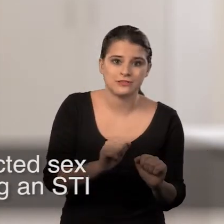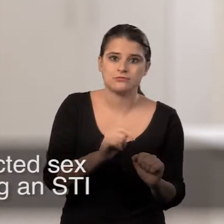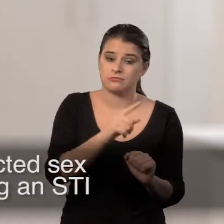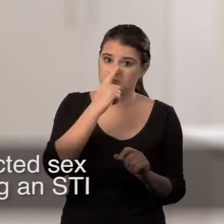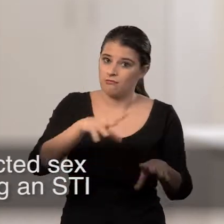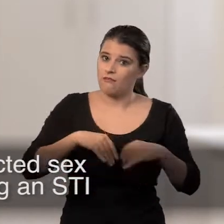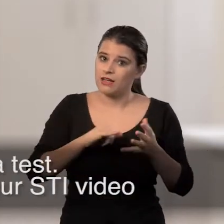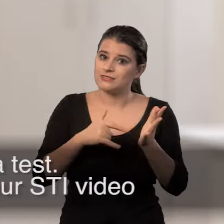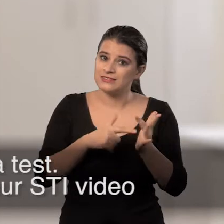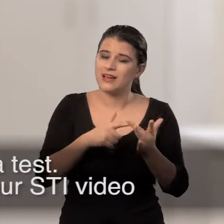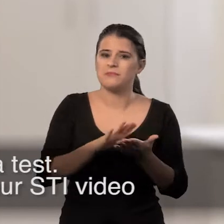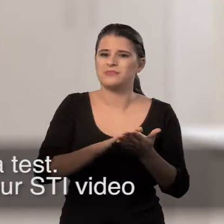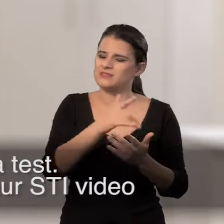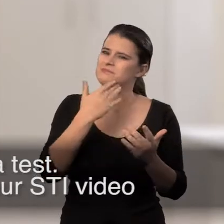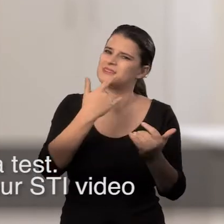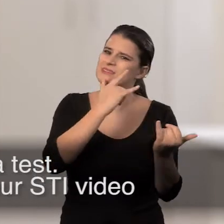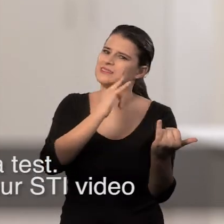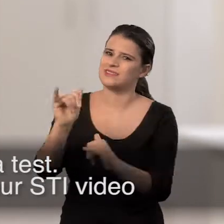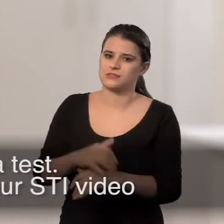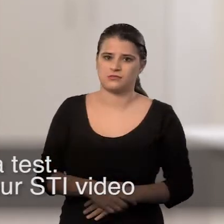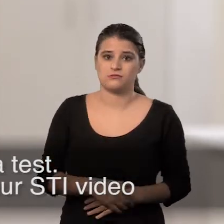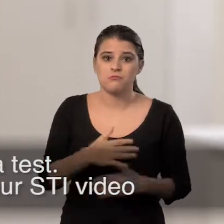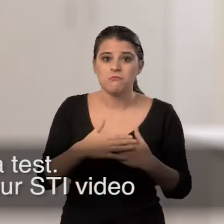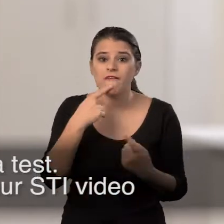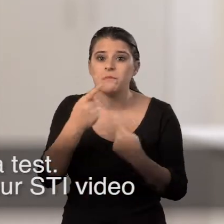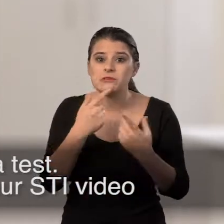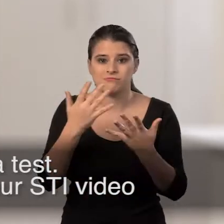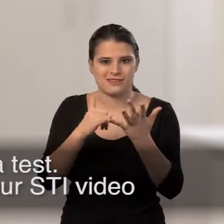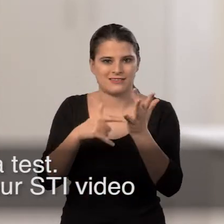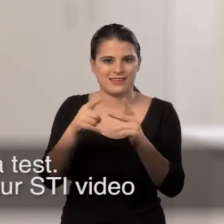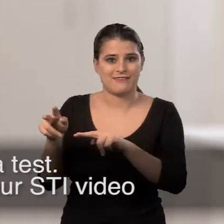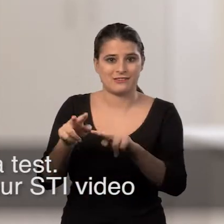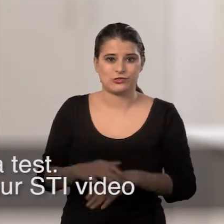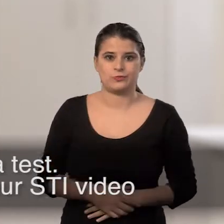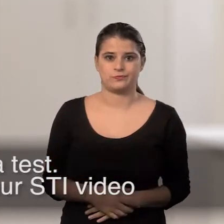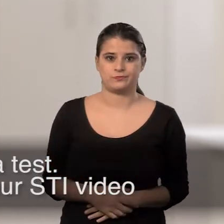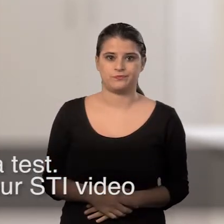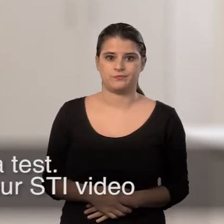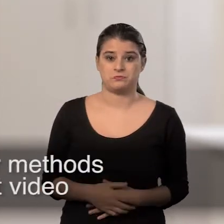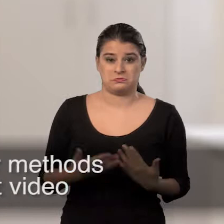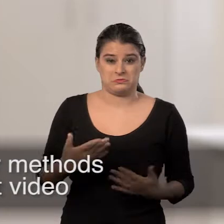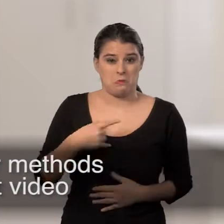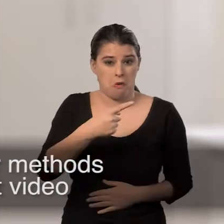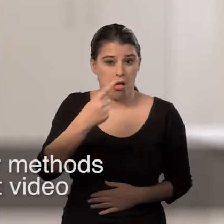of catching an STI, so you should go and get a test. More information is available in our STI